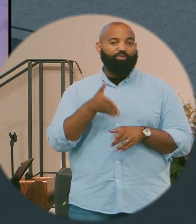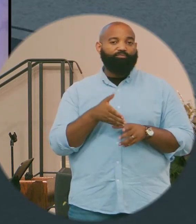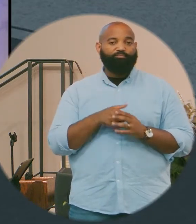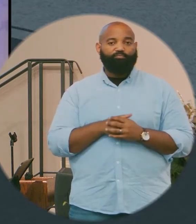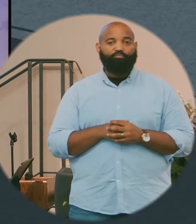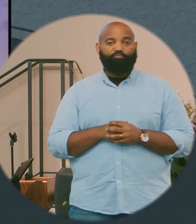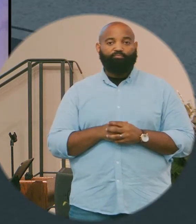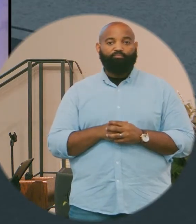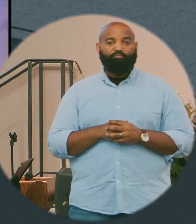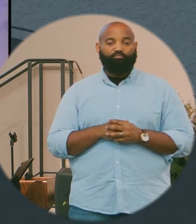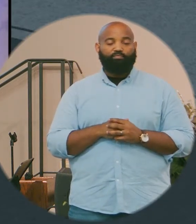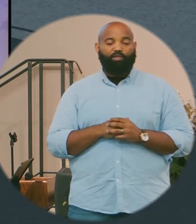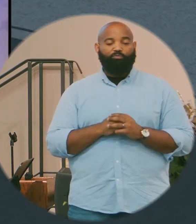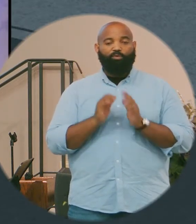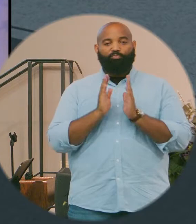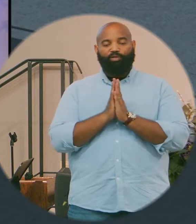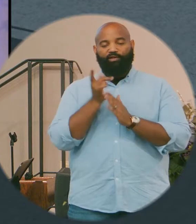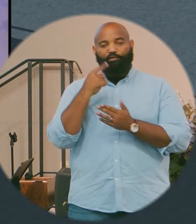We're praying for consecration.